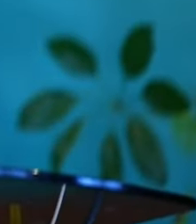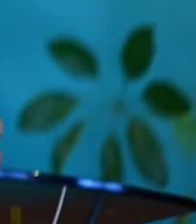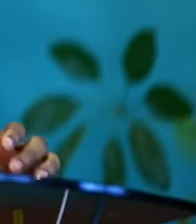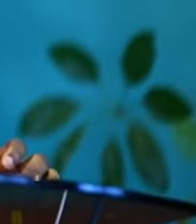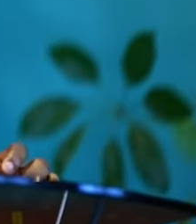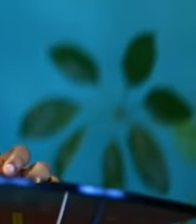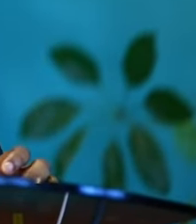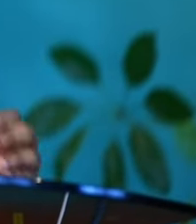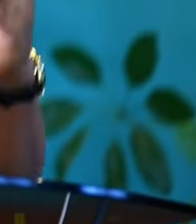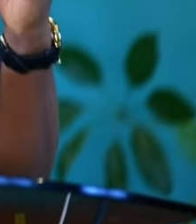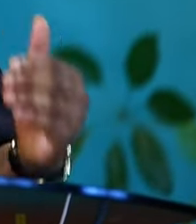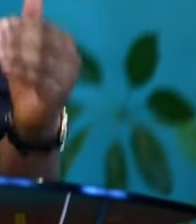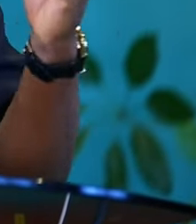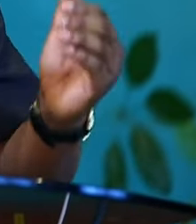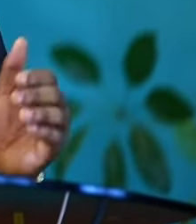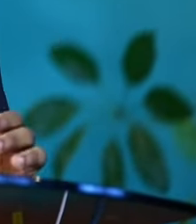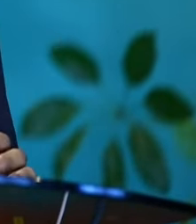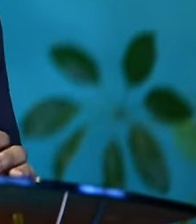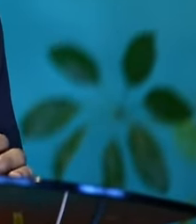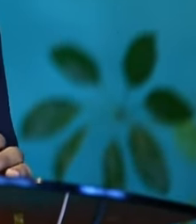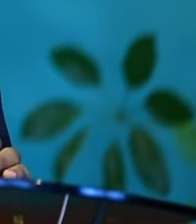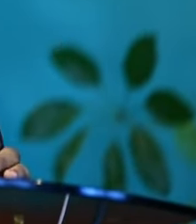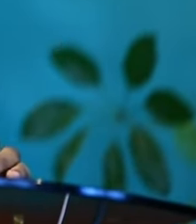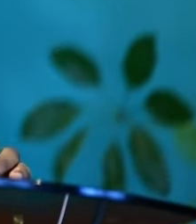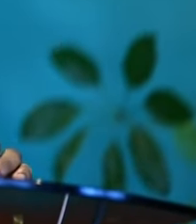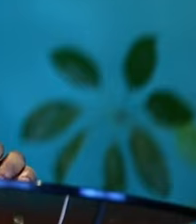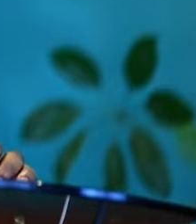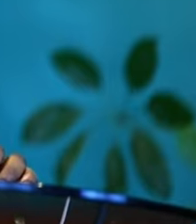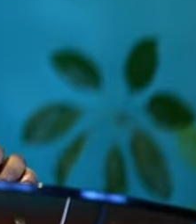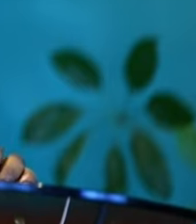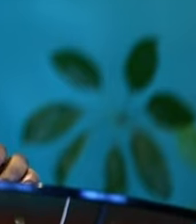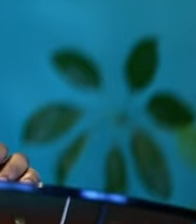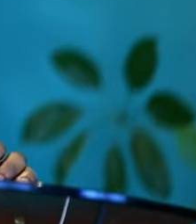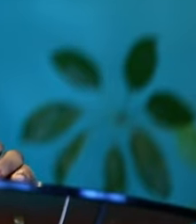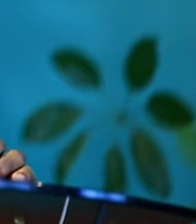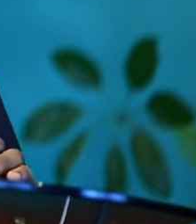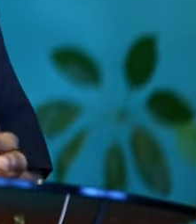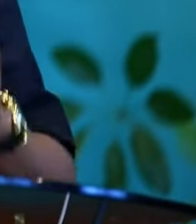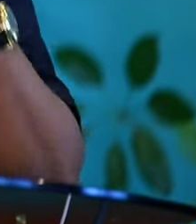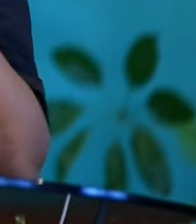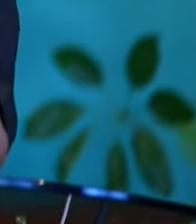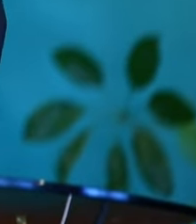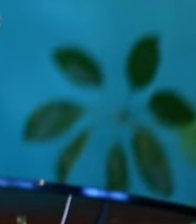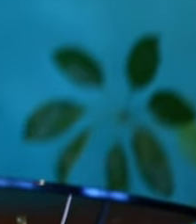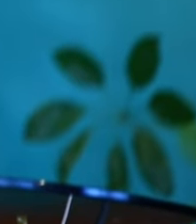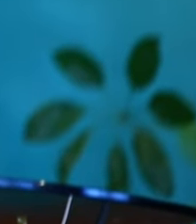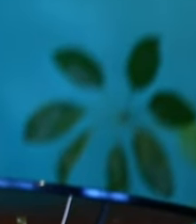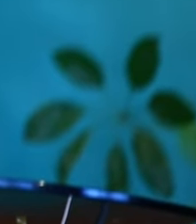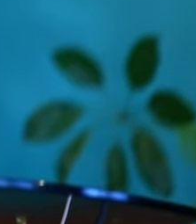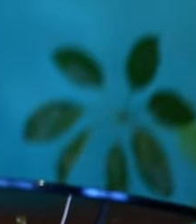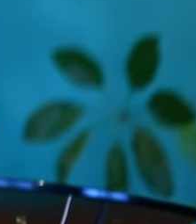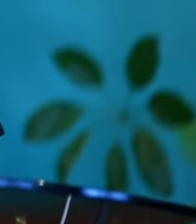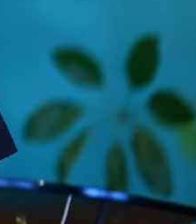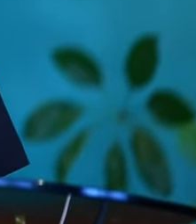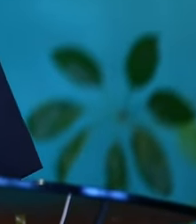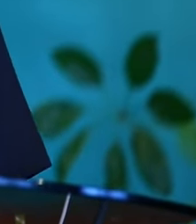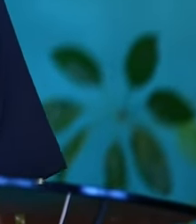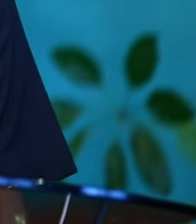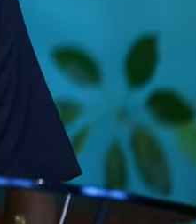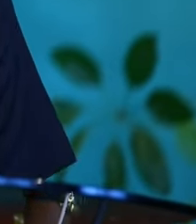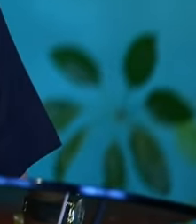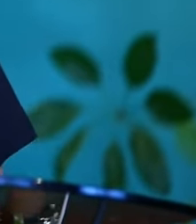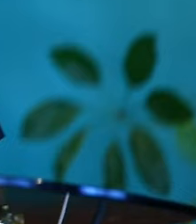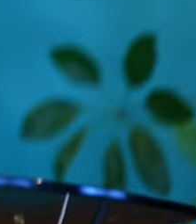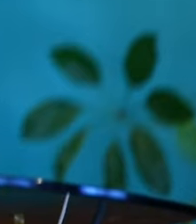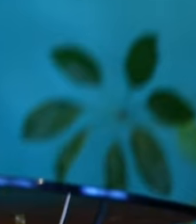free. If the Son set you free, you will be free indeed. Can some Kenyans and Africans